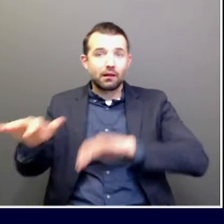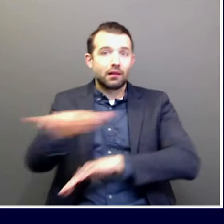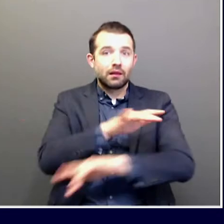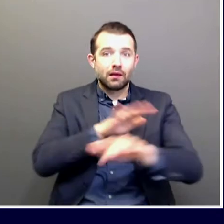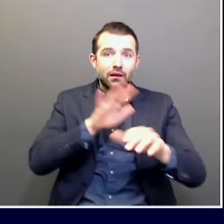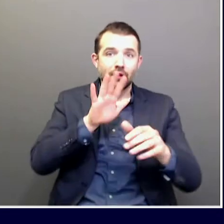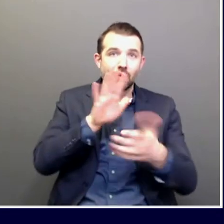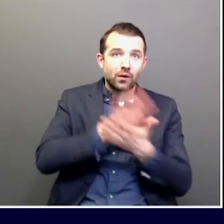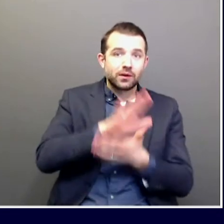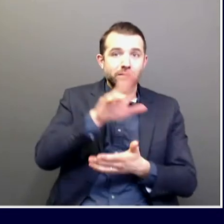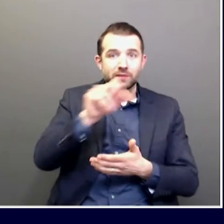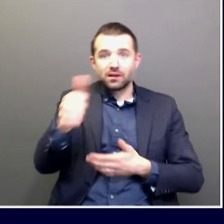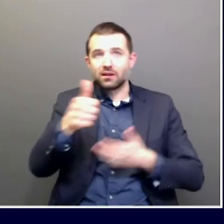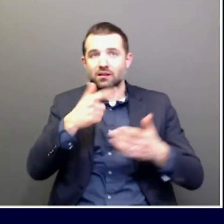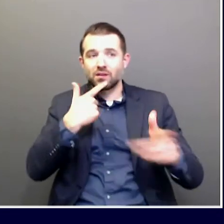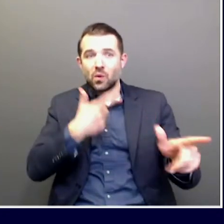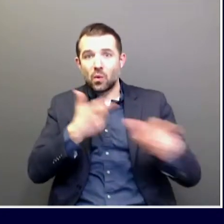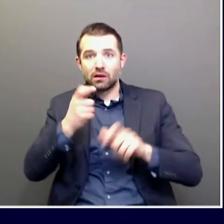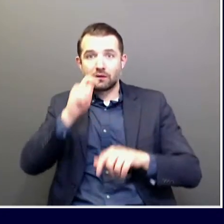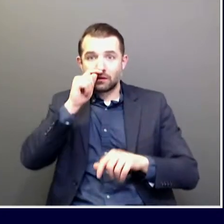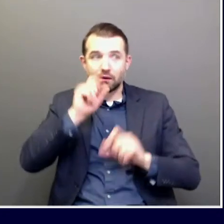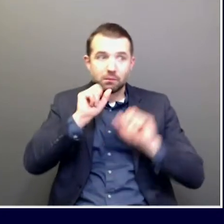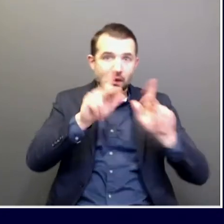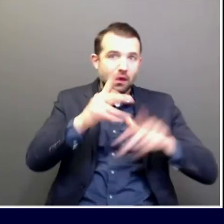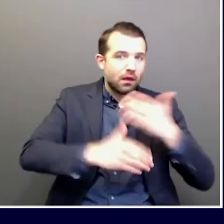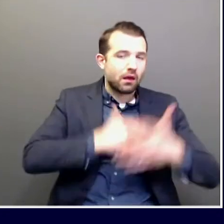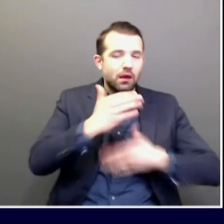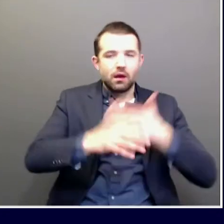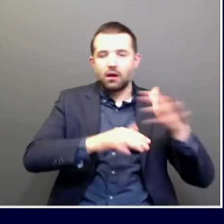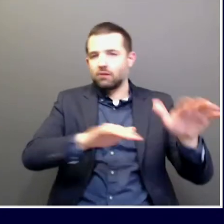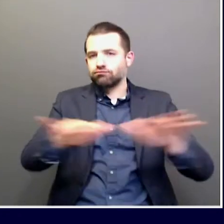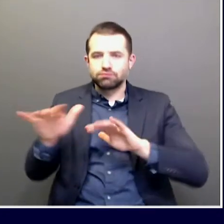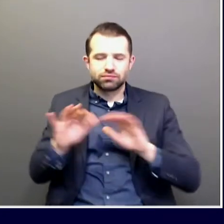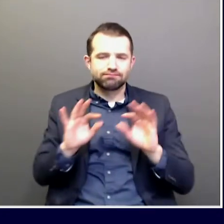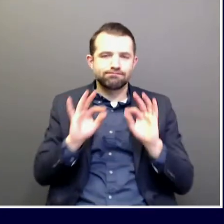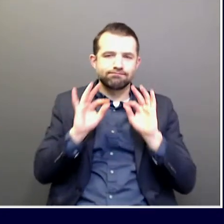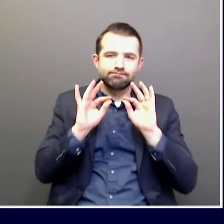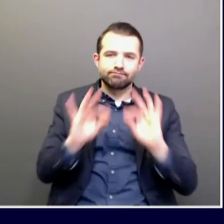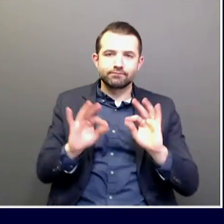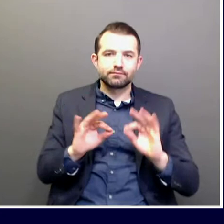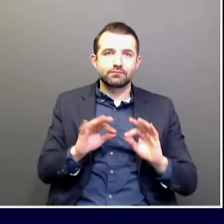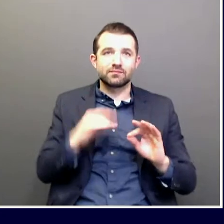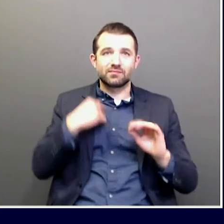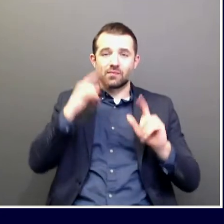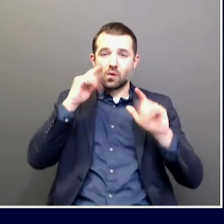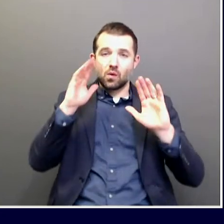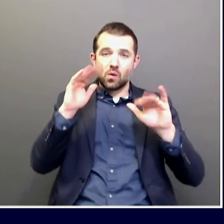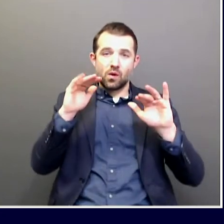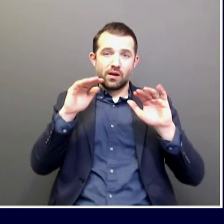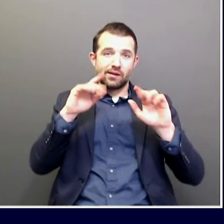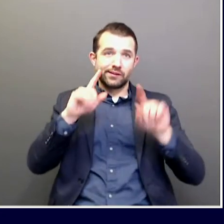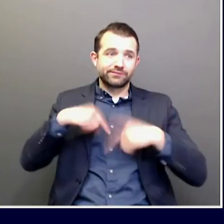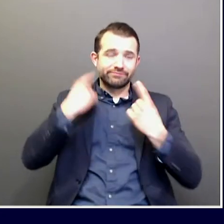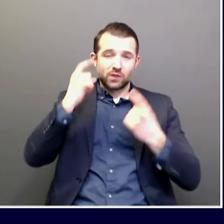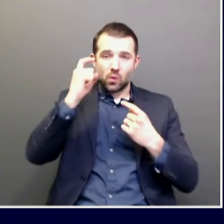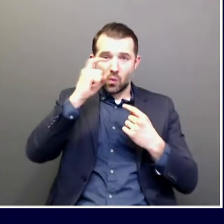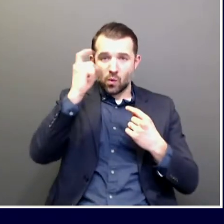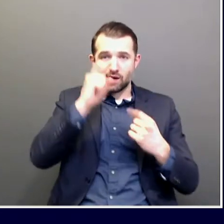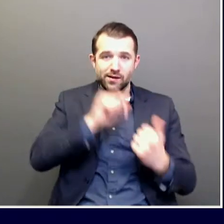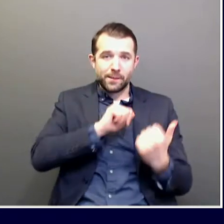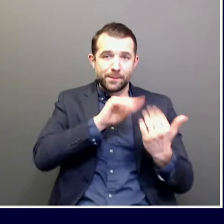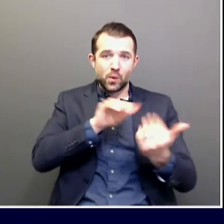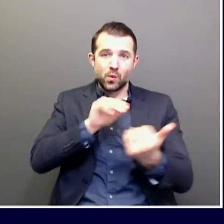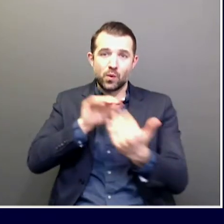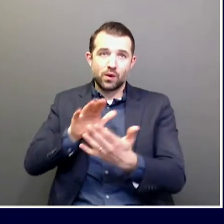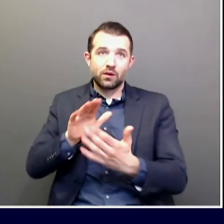Mel. Jessica Piper, over to you. Thank you, Dr. Shah. I was wondering if you could talk